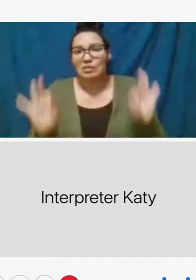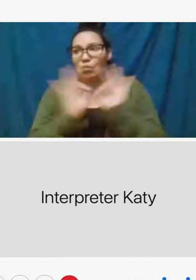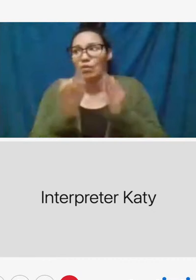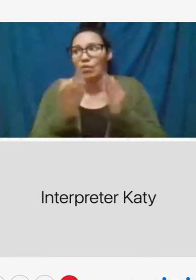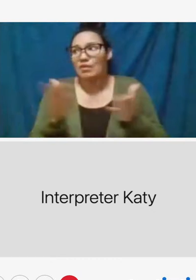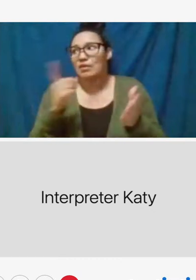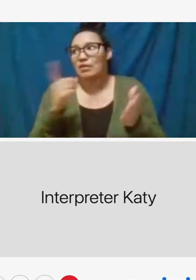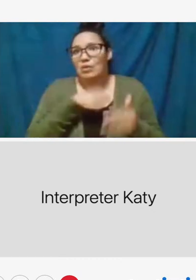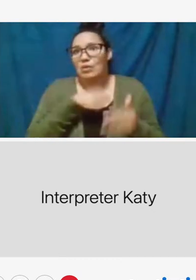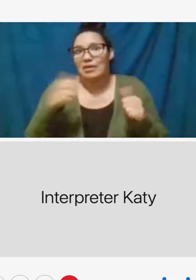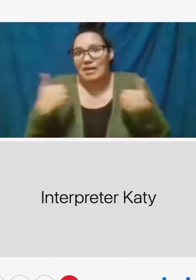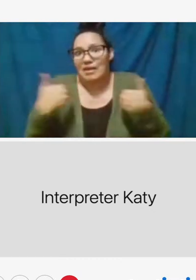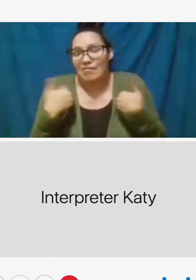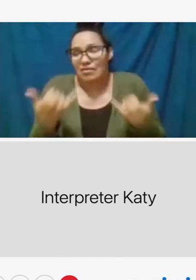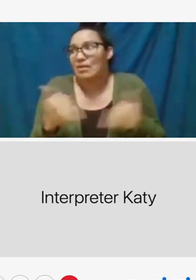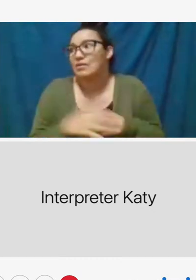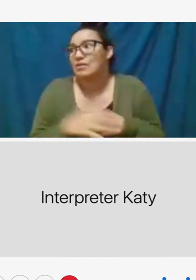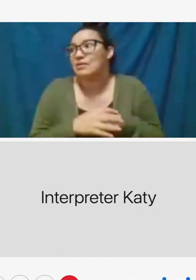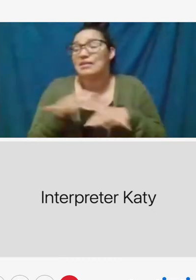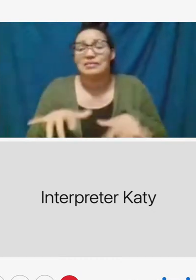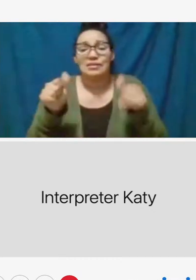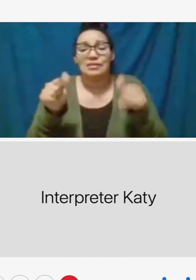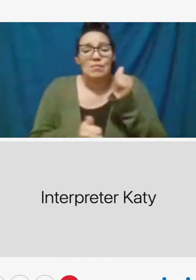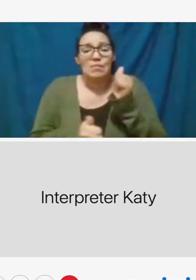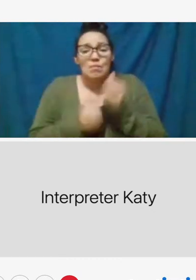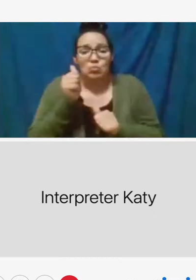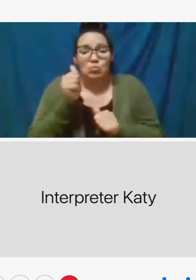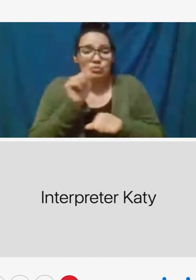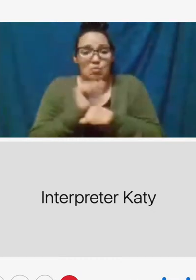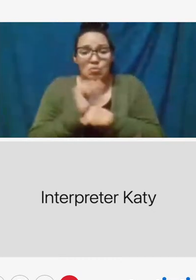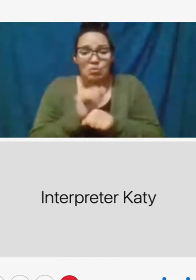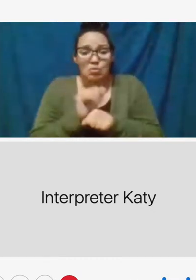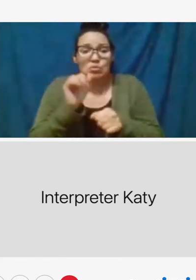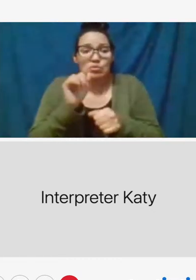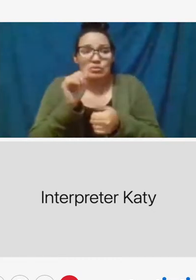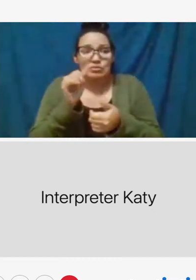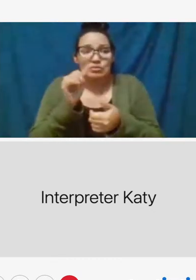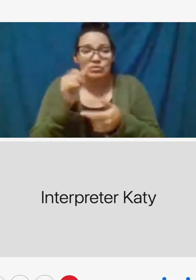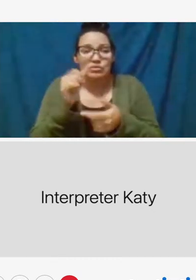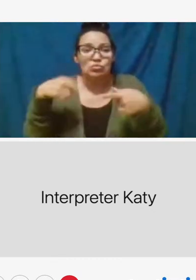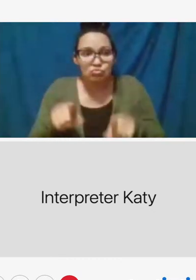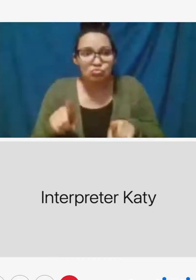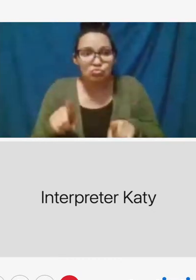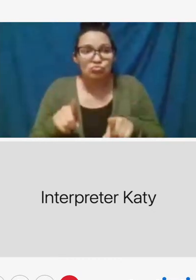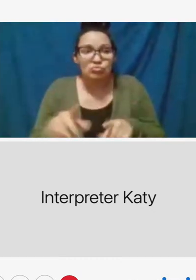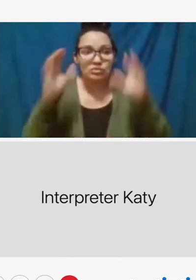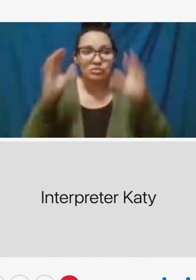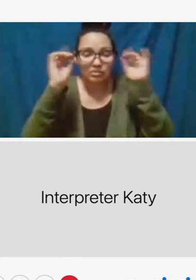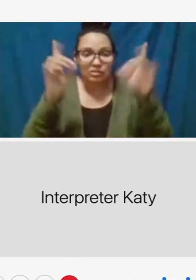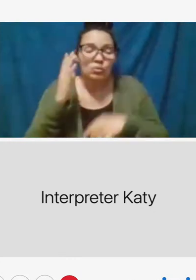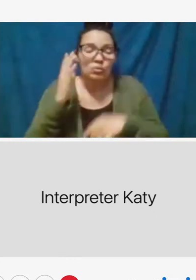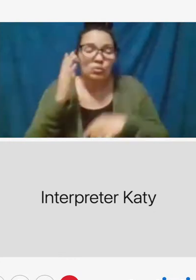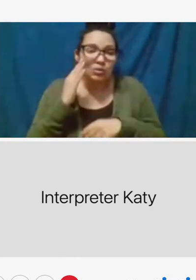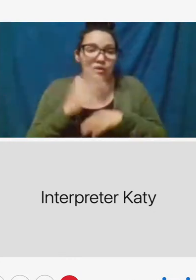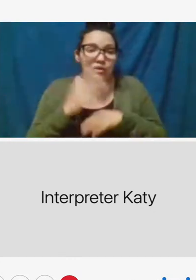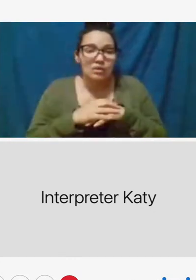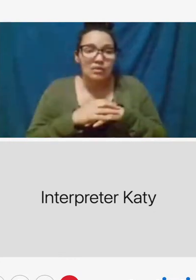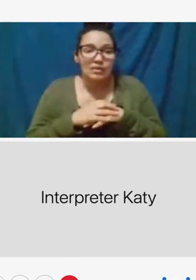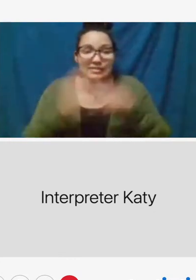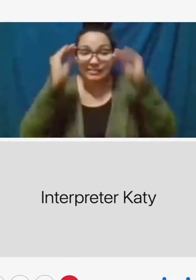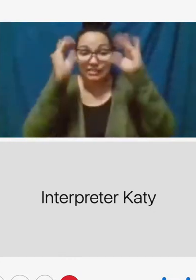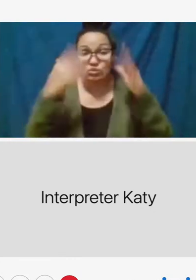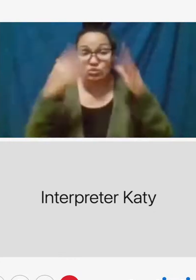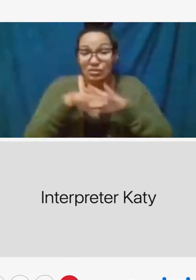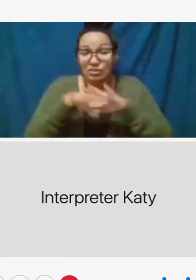I spent my entire life working in education from kindergarten on up um as a teacher in the classroom you saw